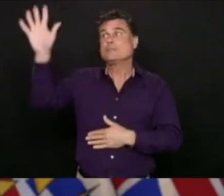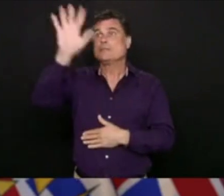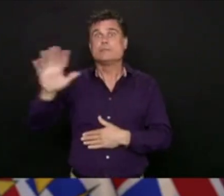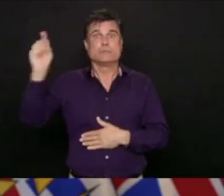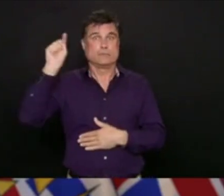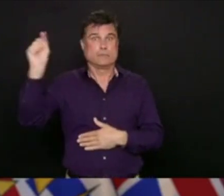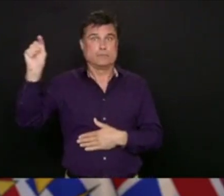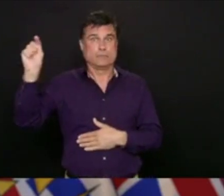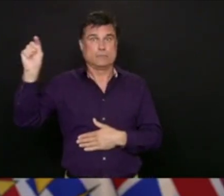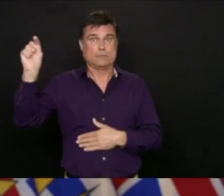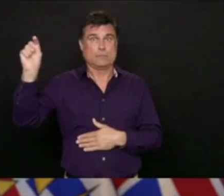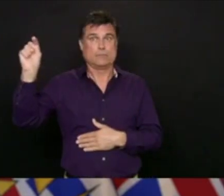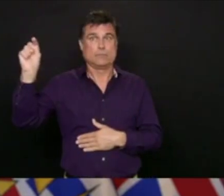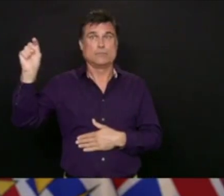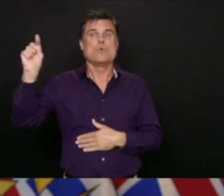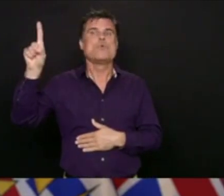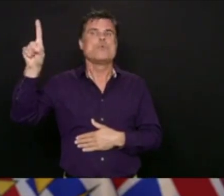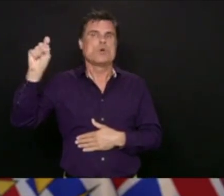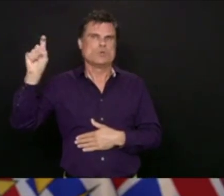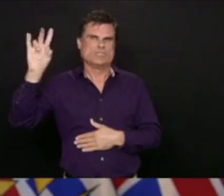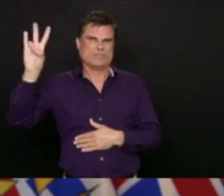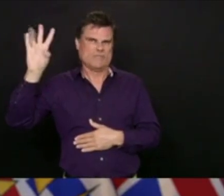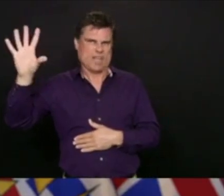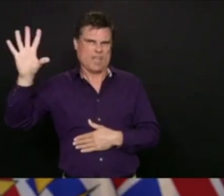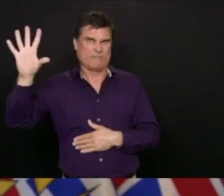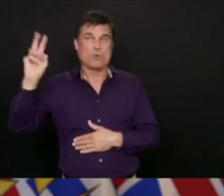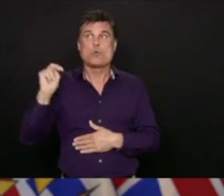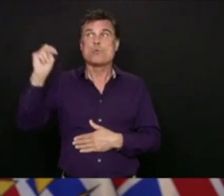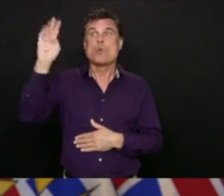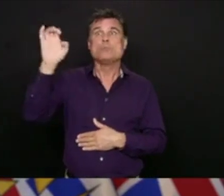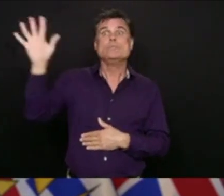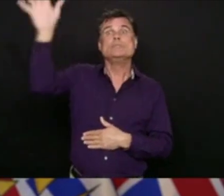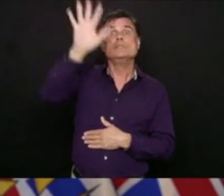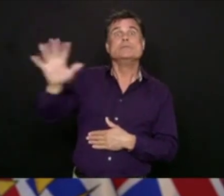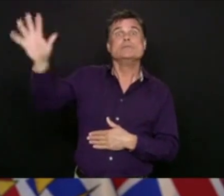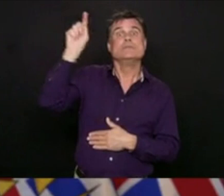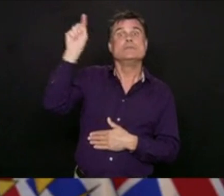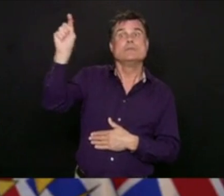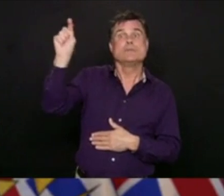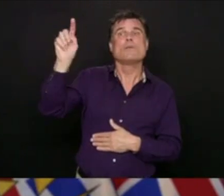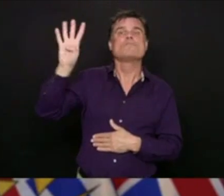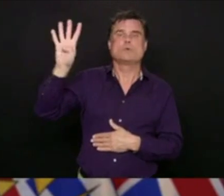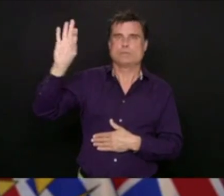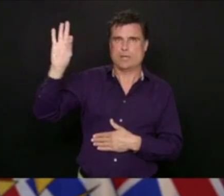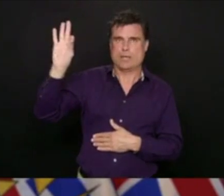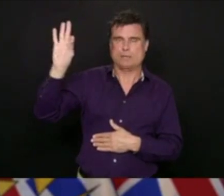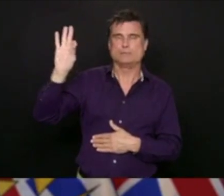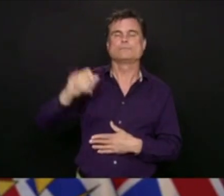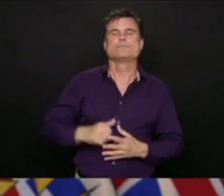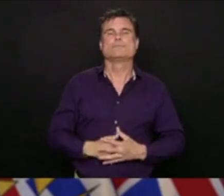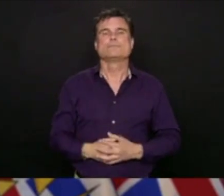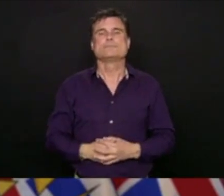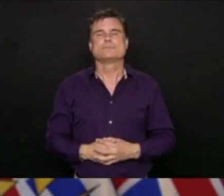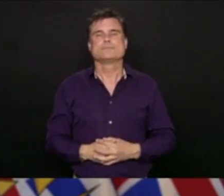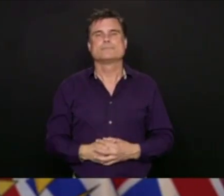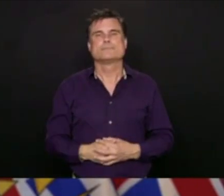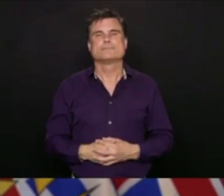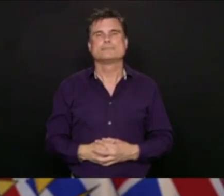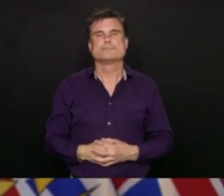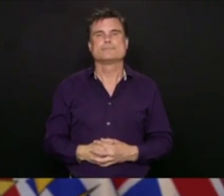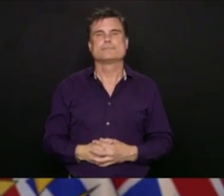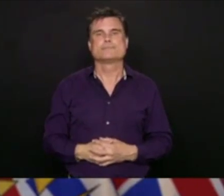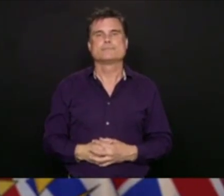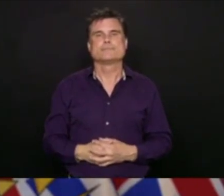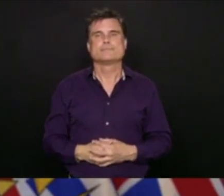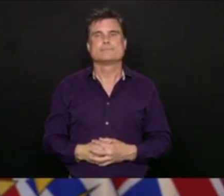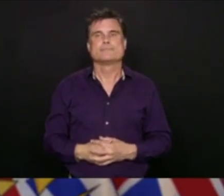175 in the Interior Health Region, and 49 people in the Northern Health Region. We continue to have 24